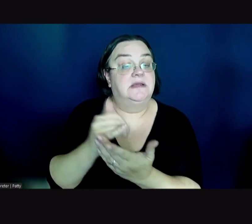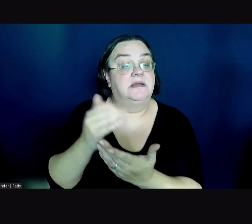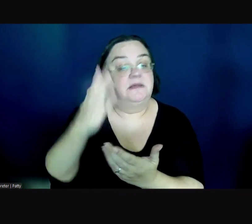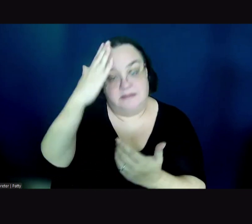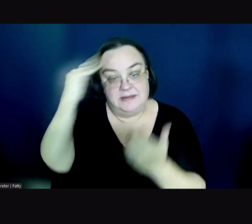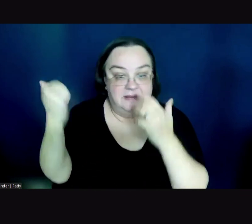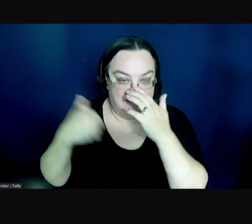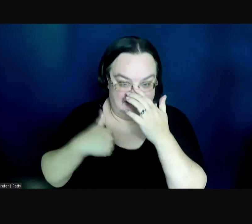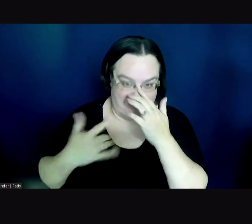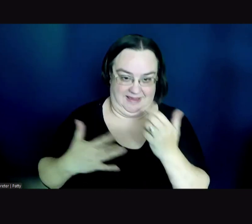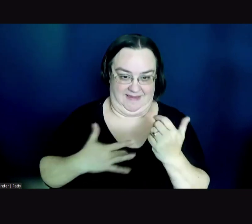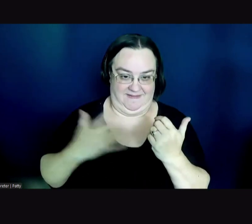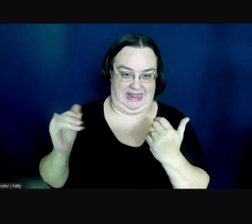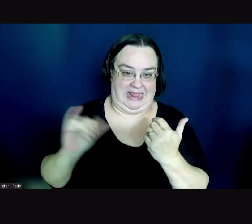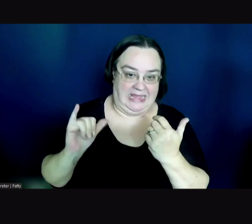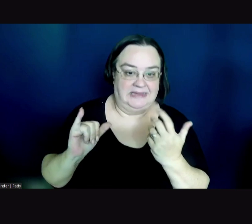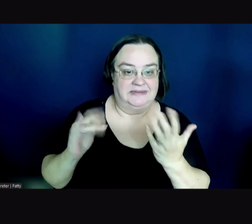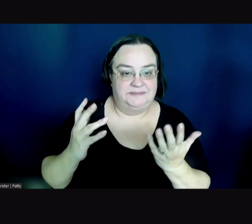feedback. Thank you.